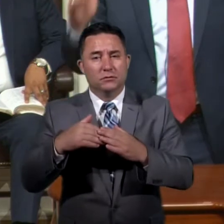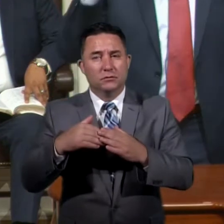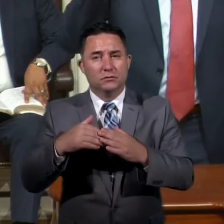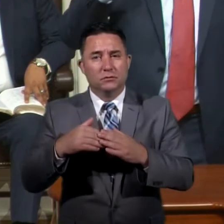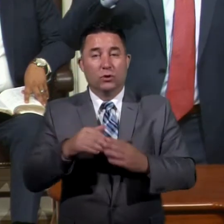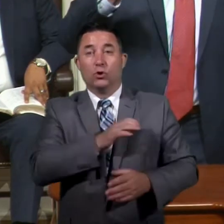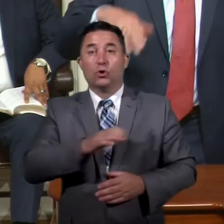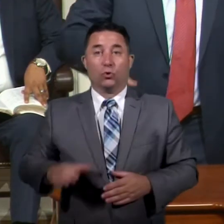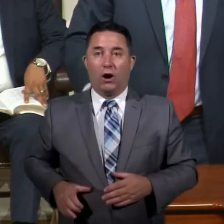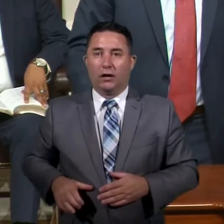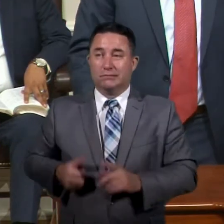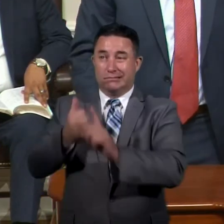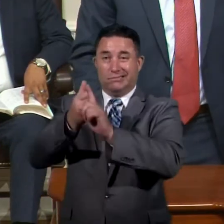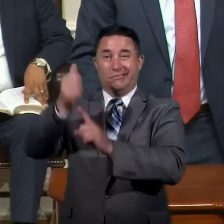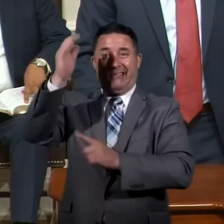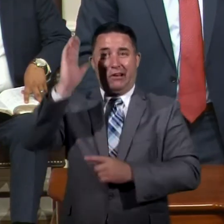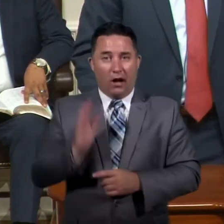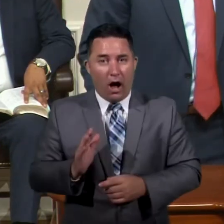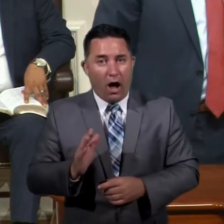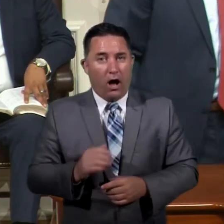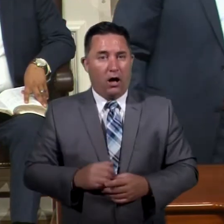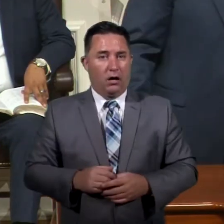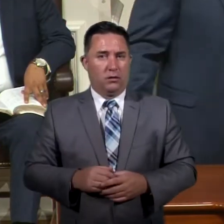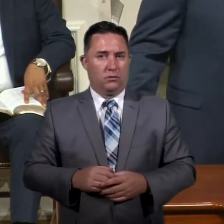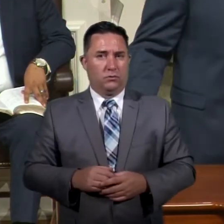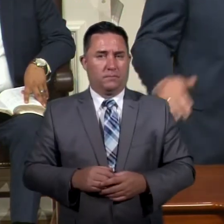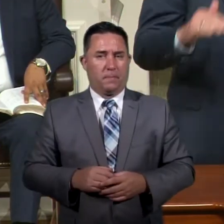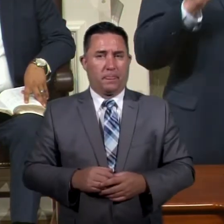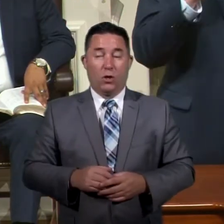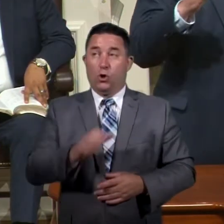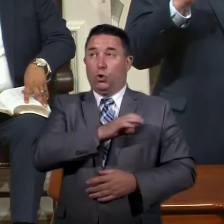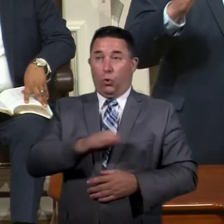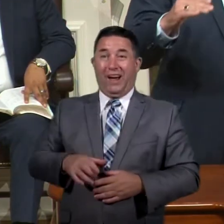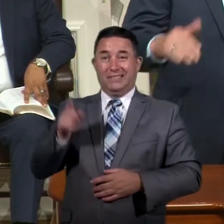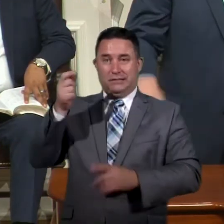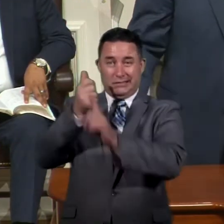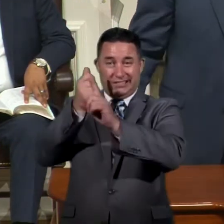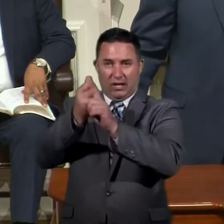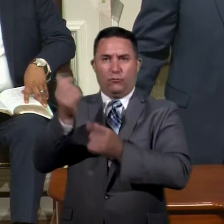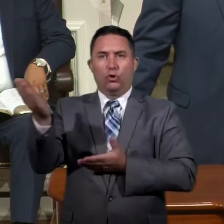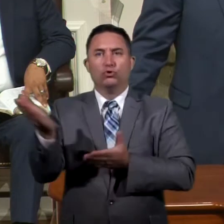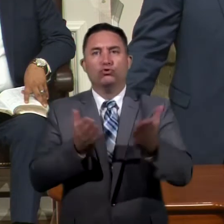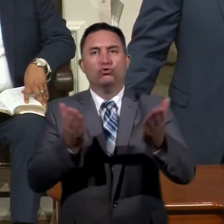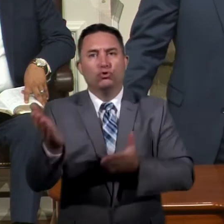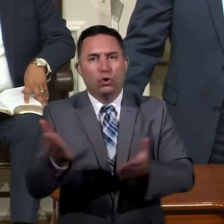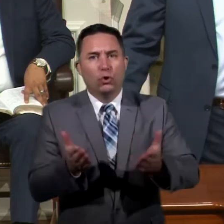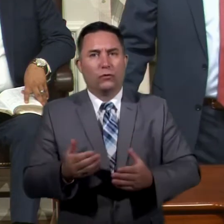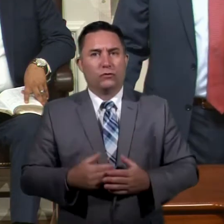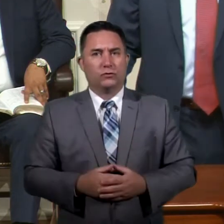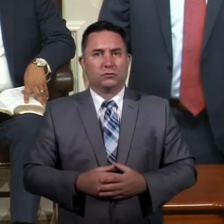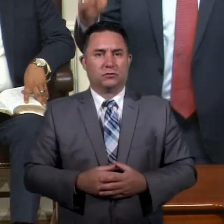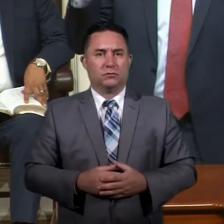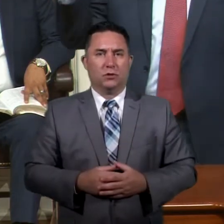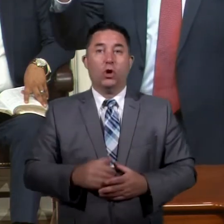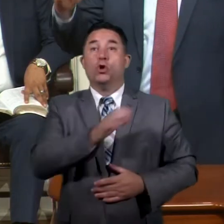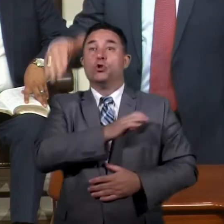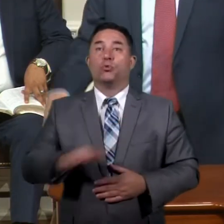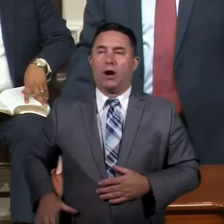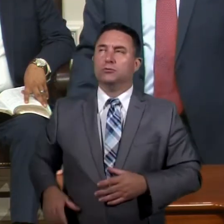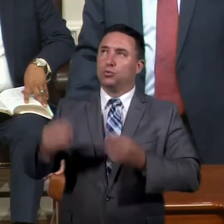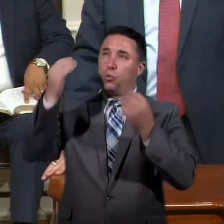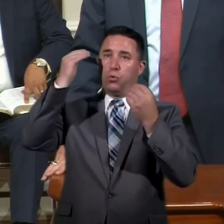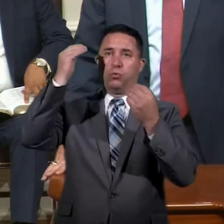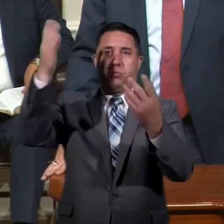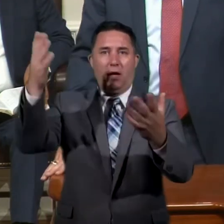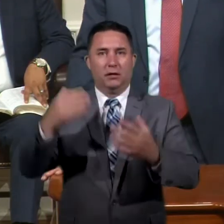consuelo. He's the Christ who's God. Es el Cristo que es Dios. He's the Christ who serves. Es el Cristo que sirve. He's the Christ who